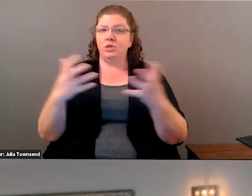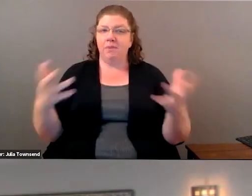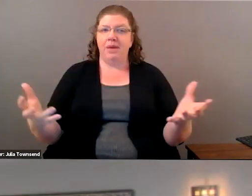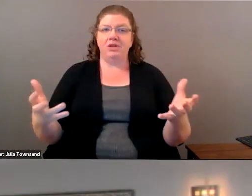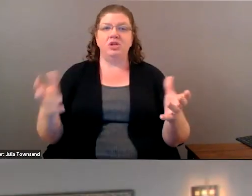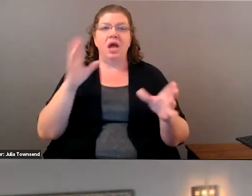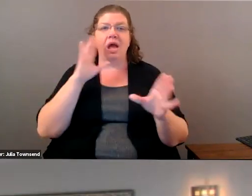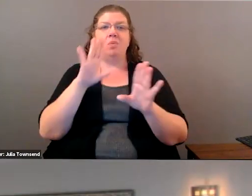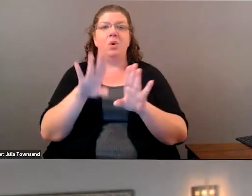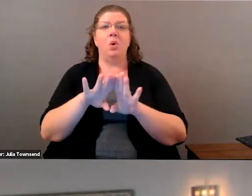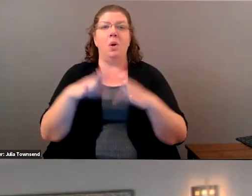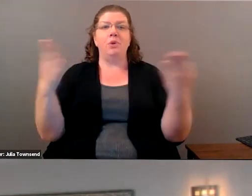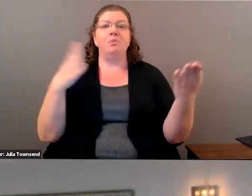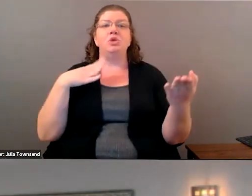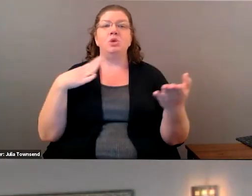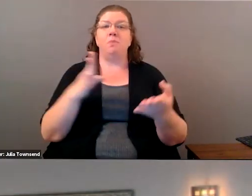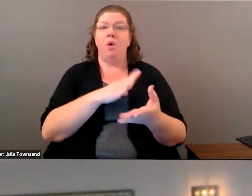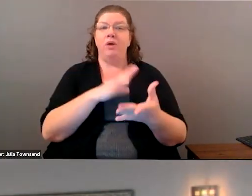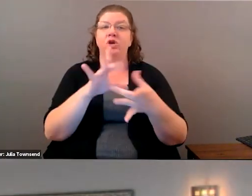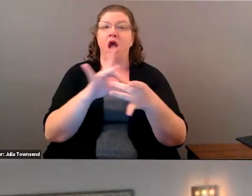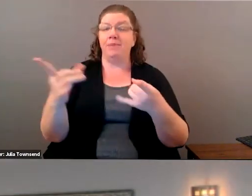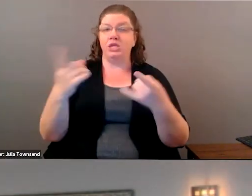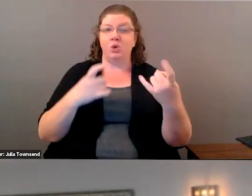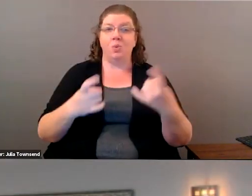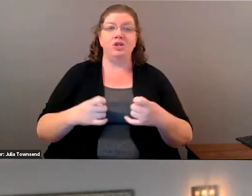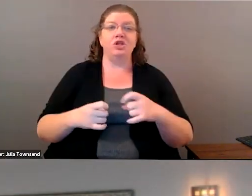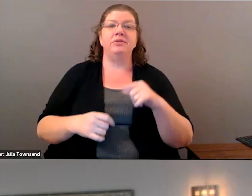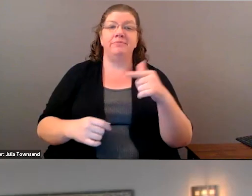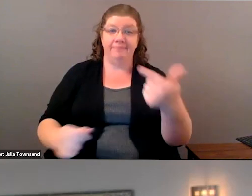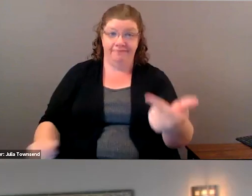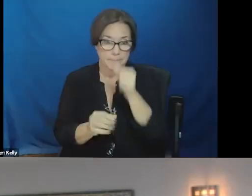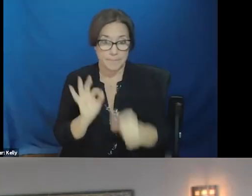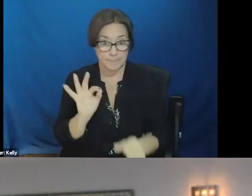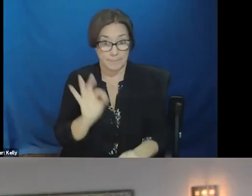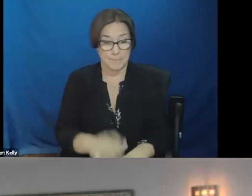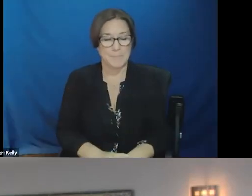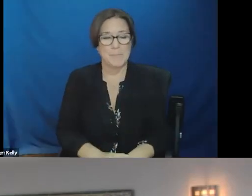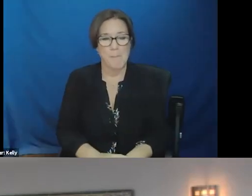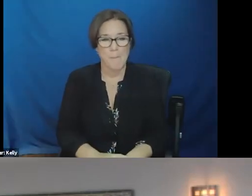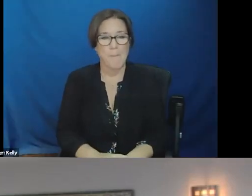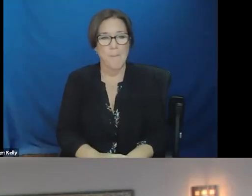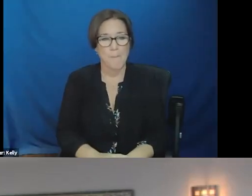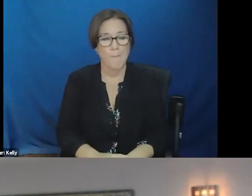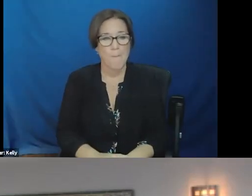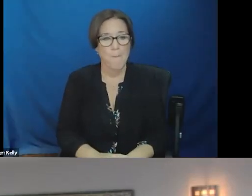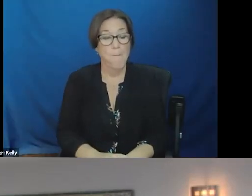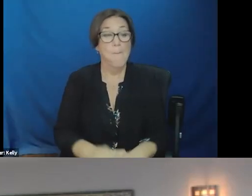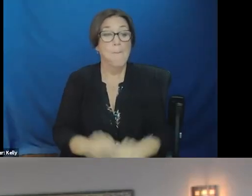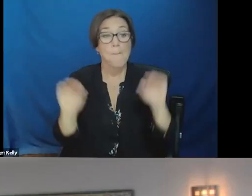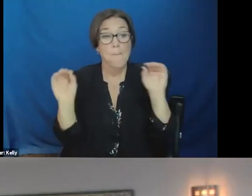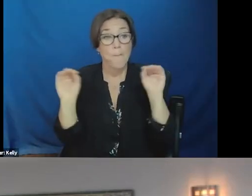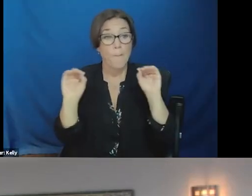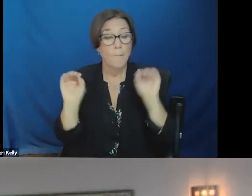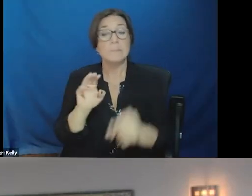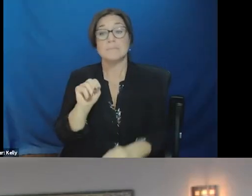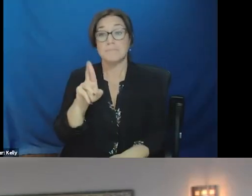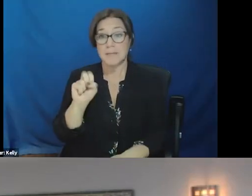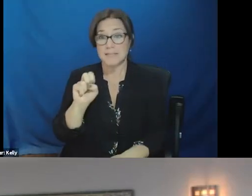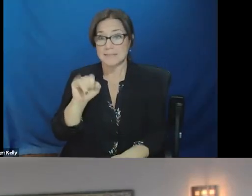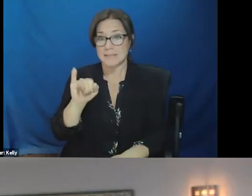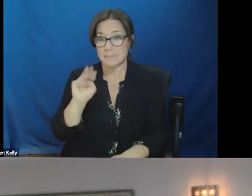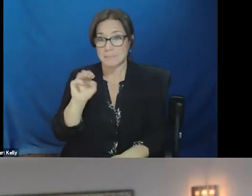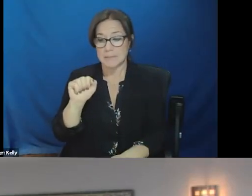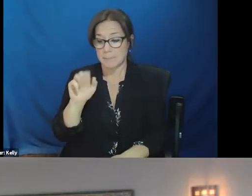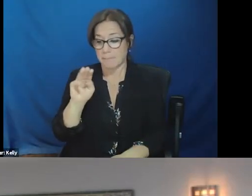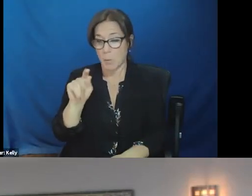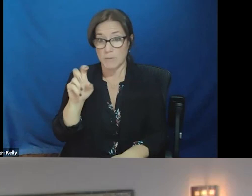up to board members for comments or questions. Ms. Alvarez, none? Ms. Sims Moten. Just want to thank you to the